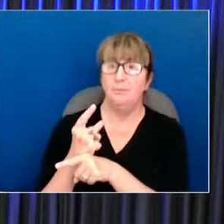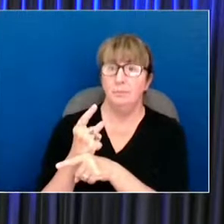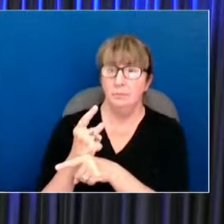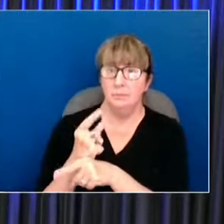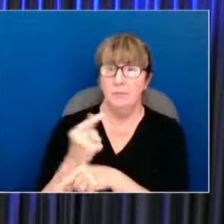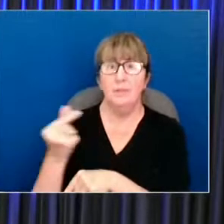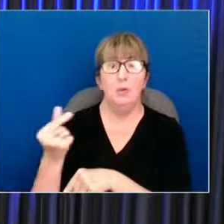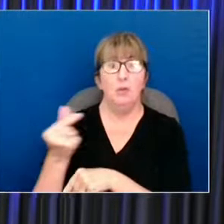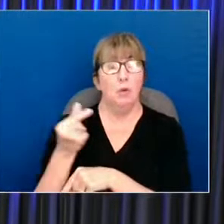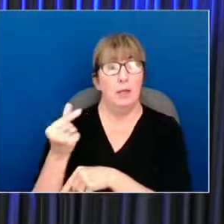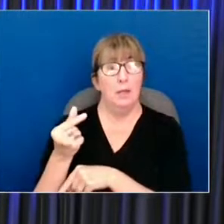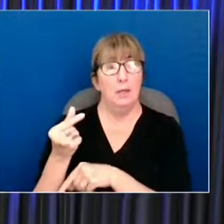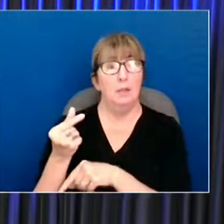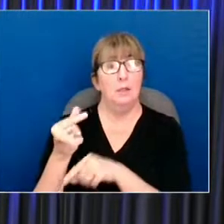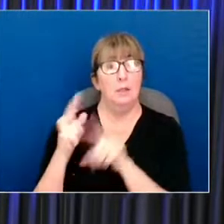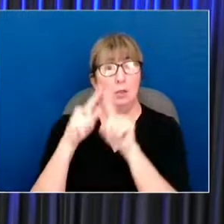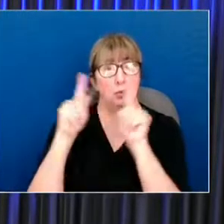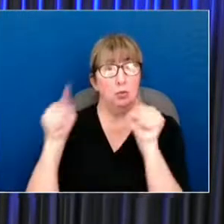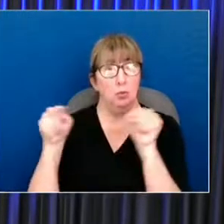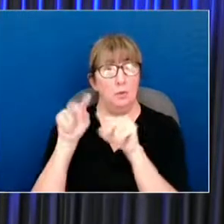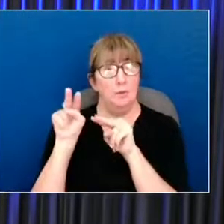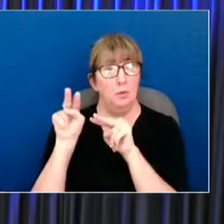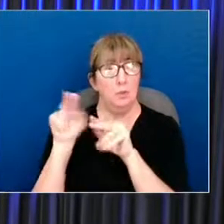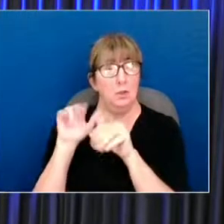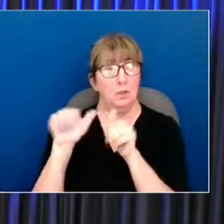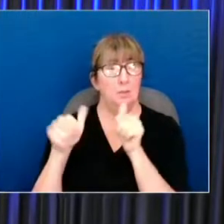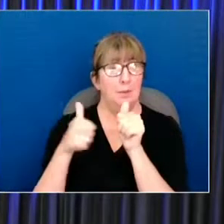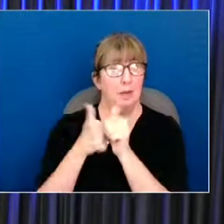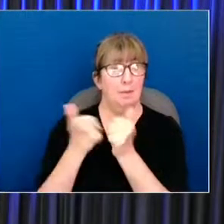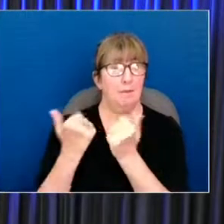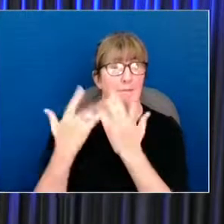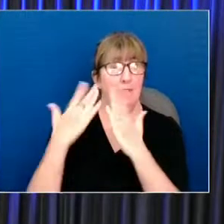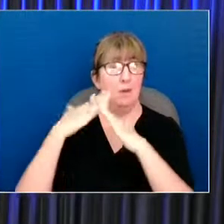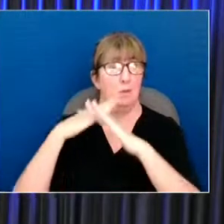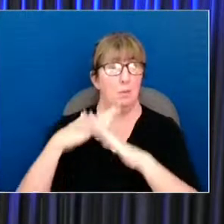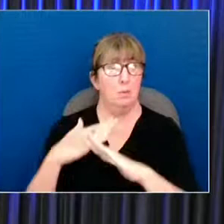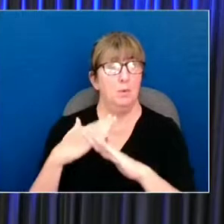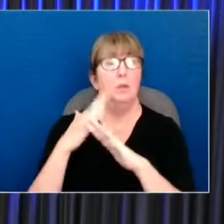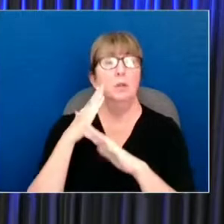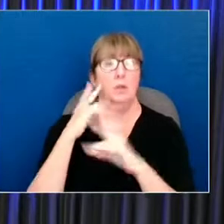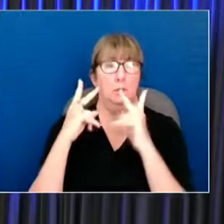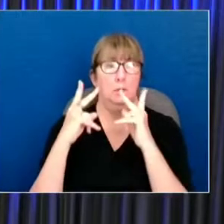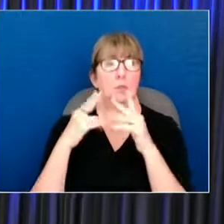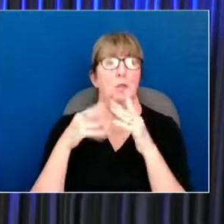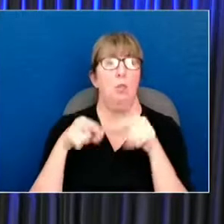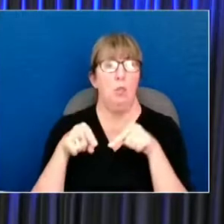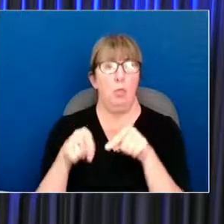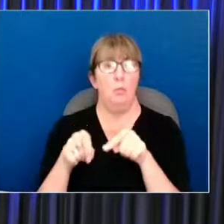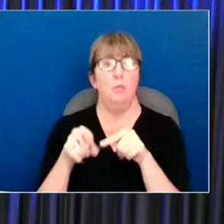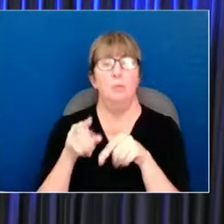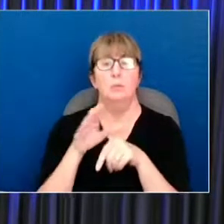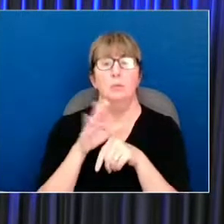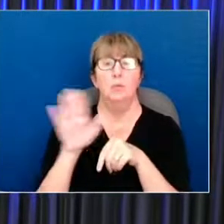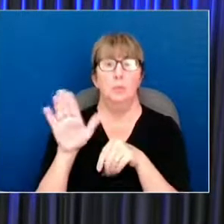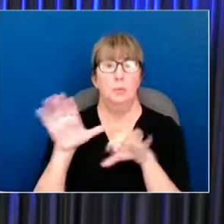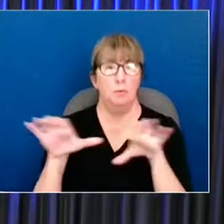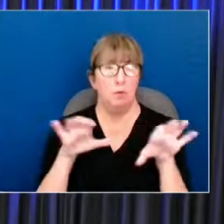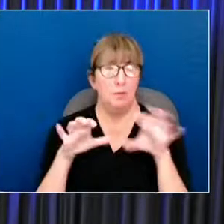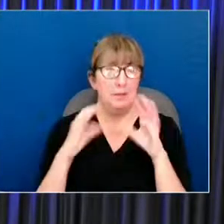if you're watching behind the firewall, it is coming from your performance accelerator. So that will be